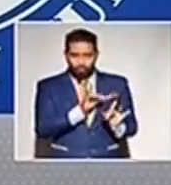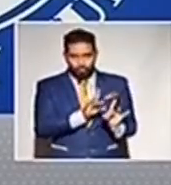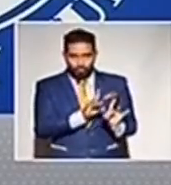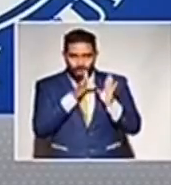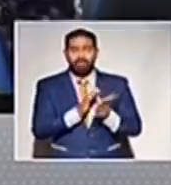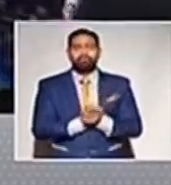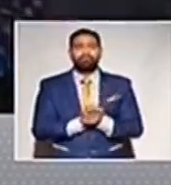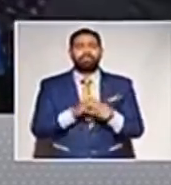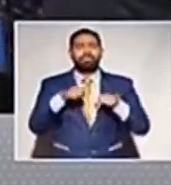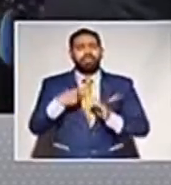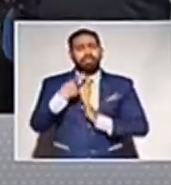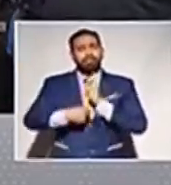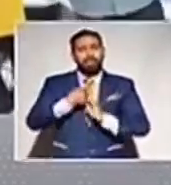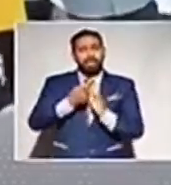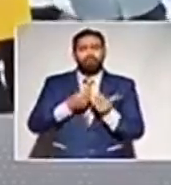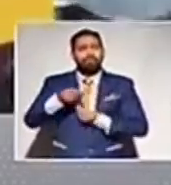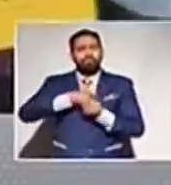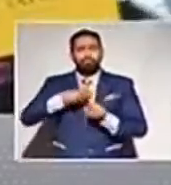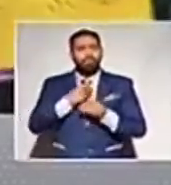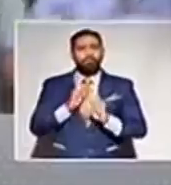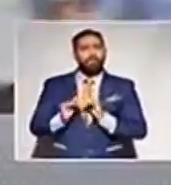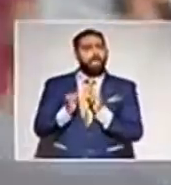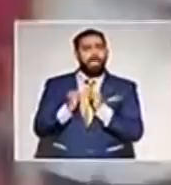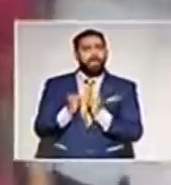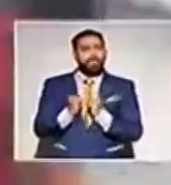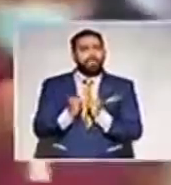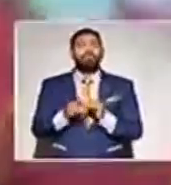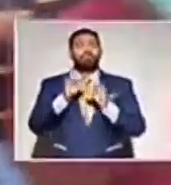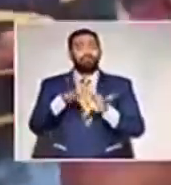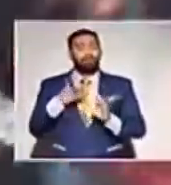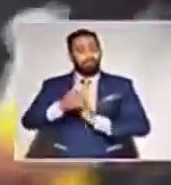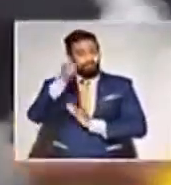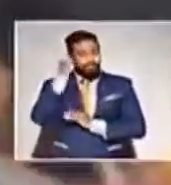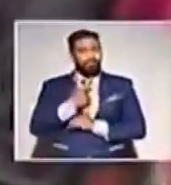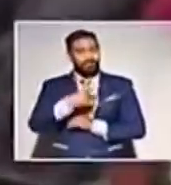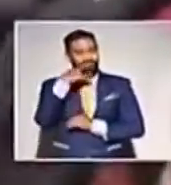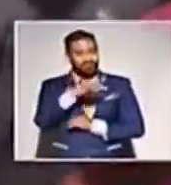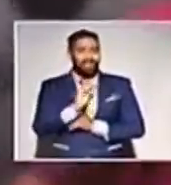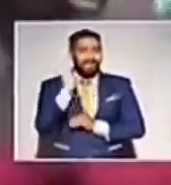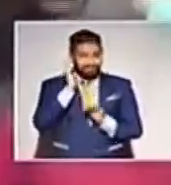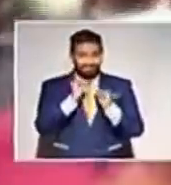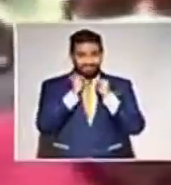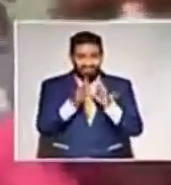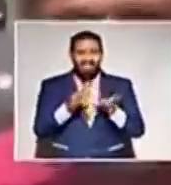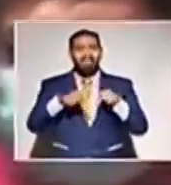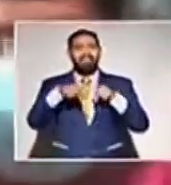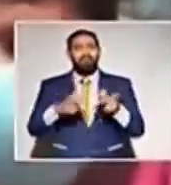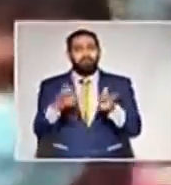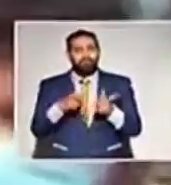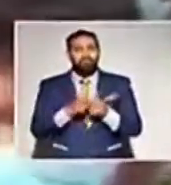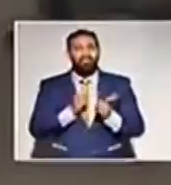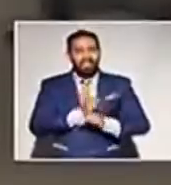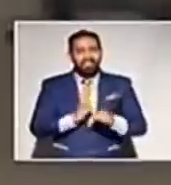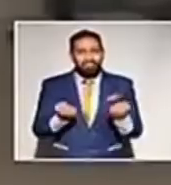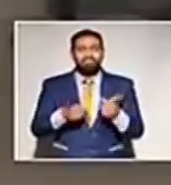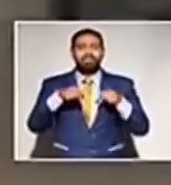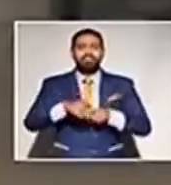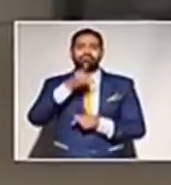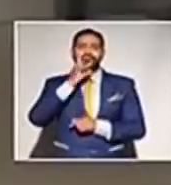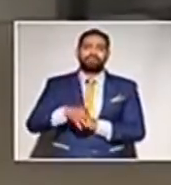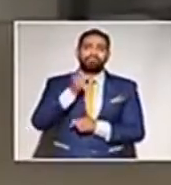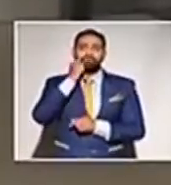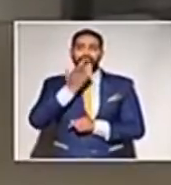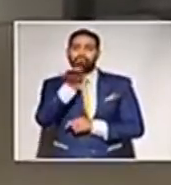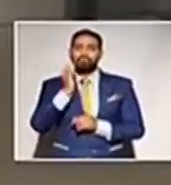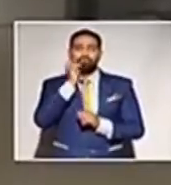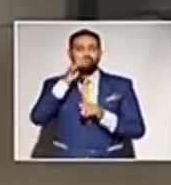None of the difficulties which force the people onto the road do not seem to have been resolved yet. A